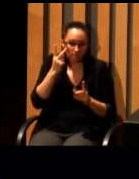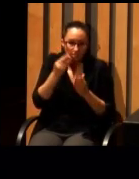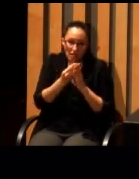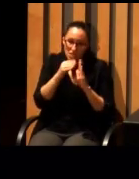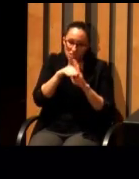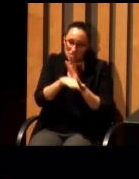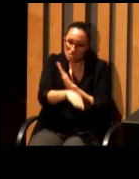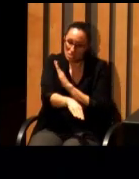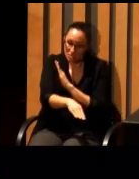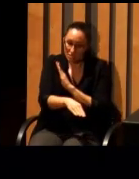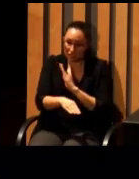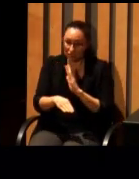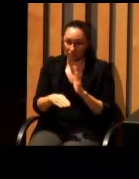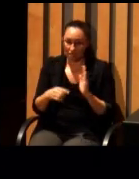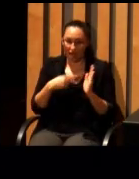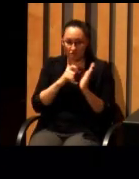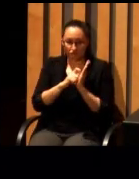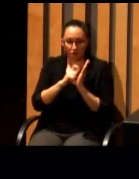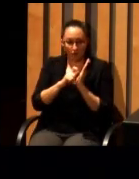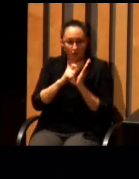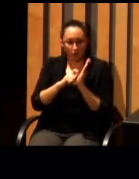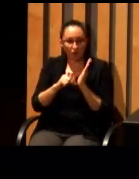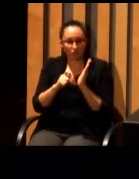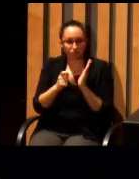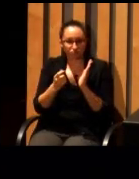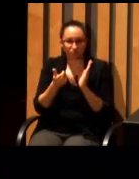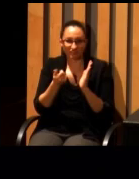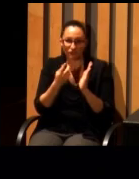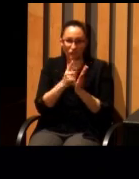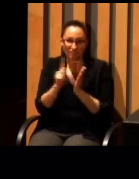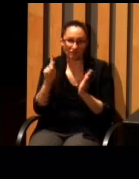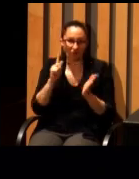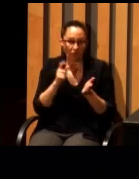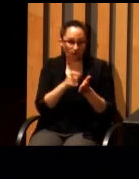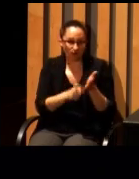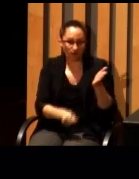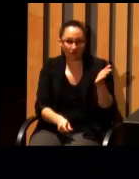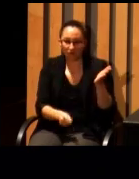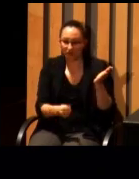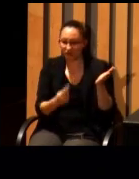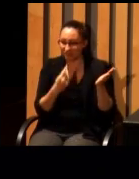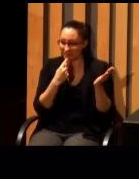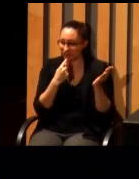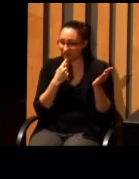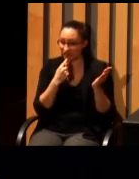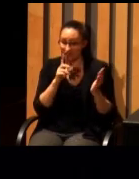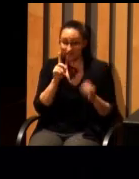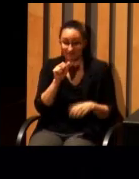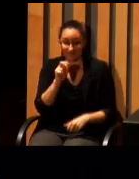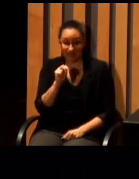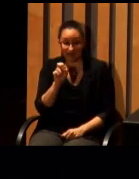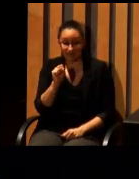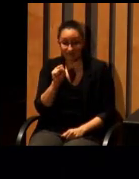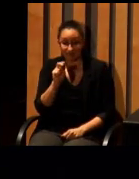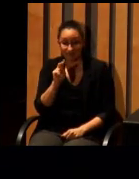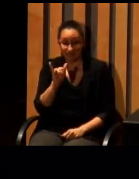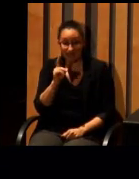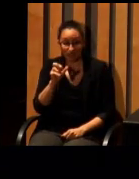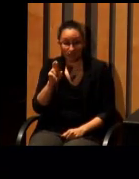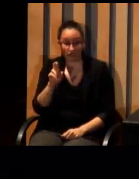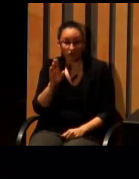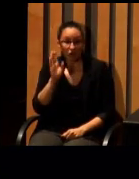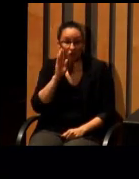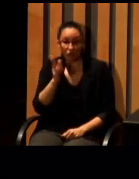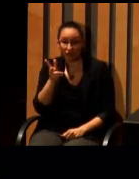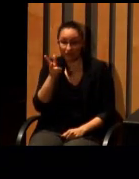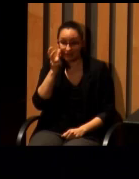I wrote a column a couple weeks ago essentially saying that Dan Snyder would only listen to one